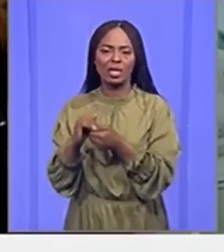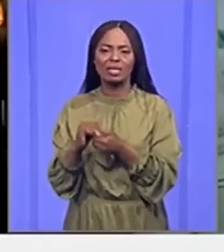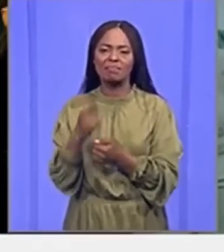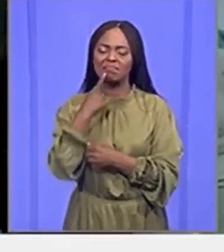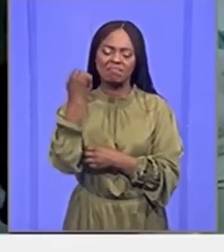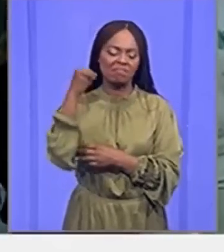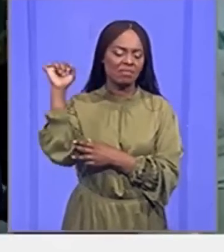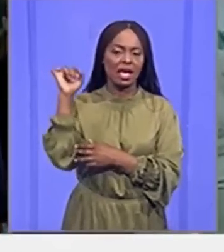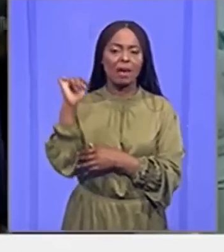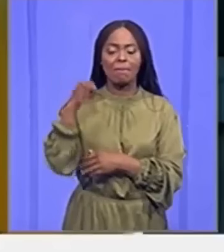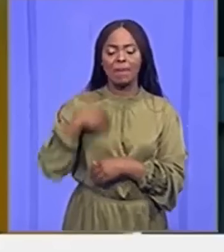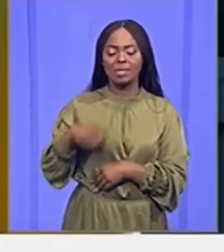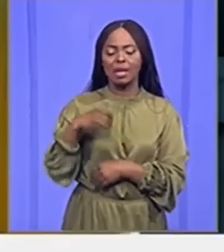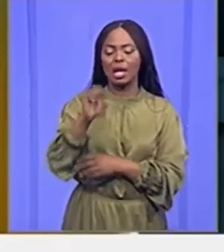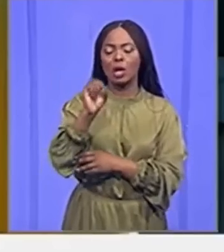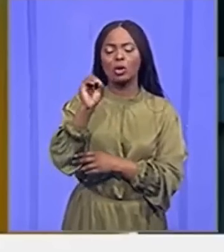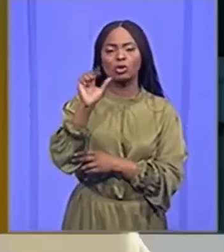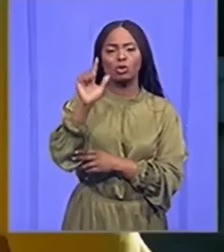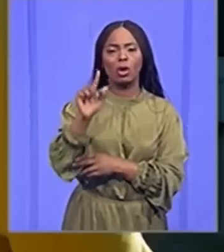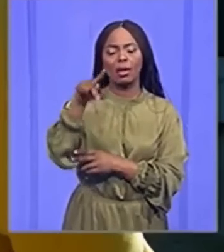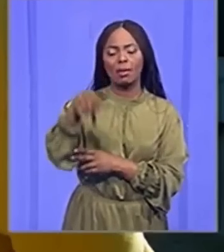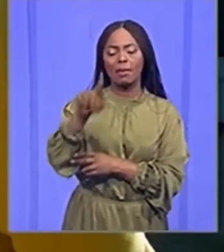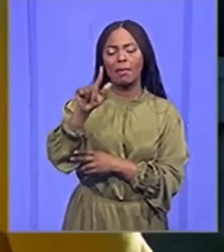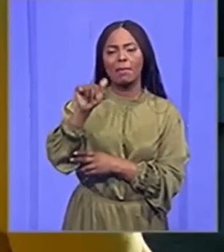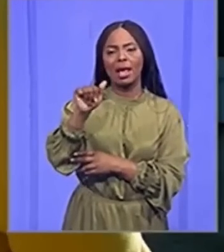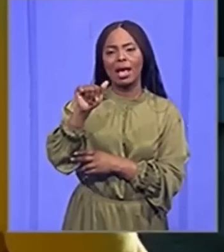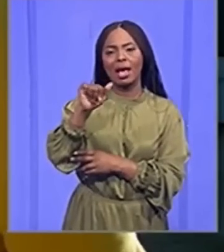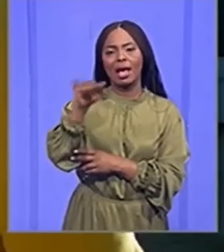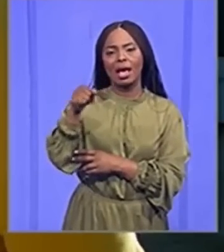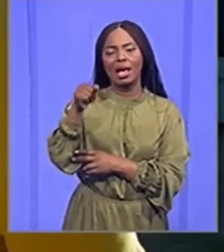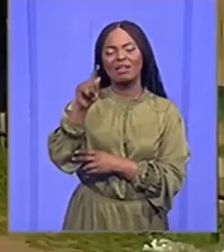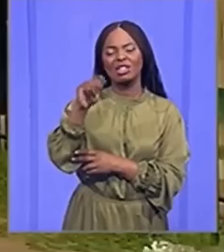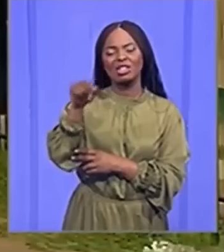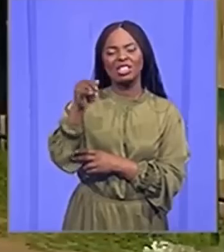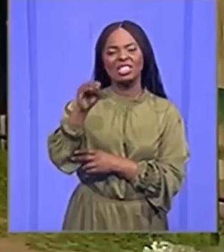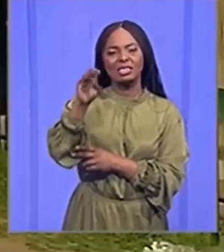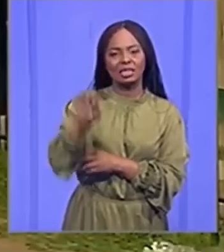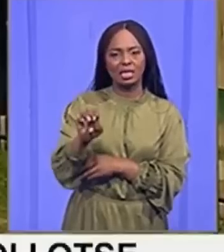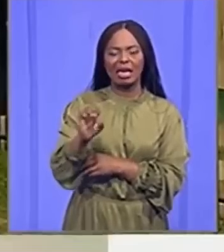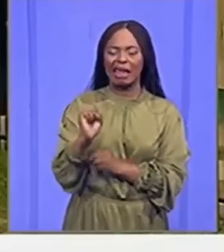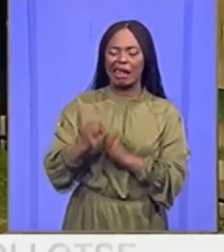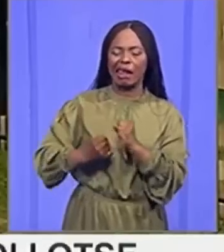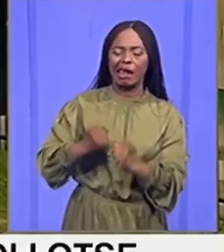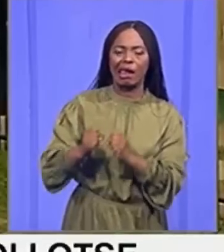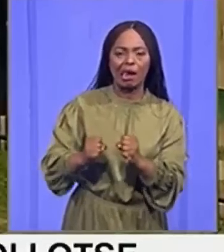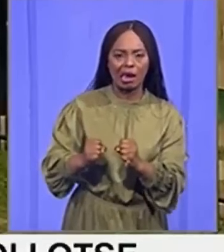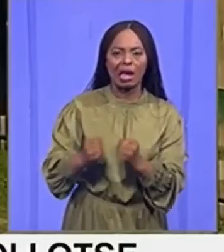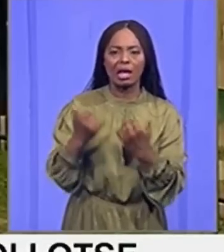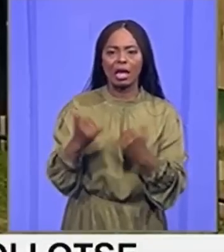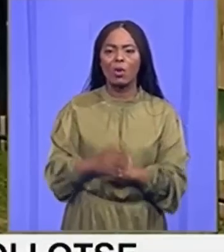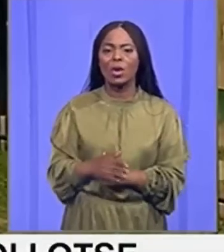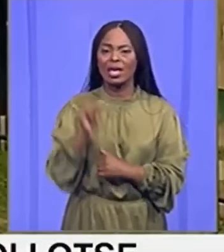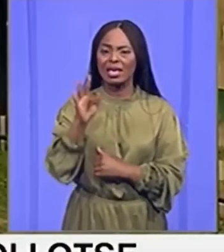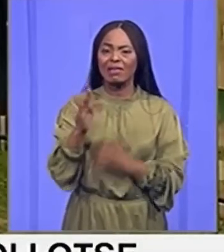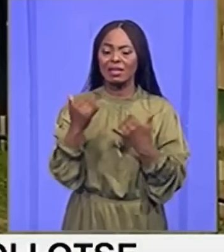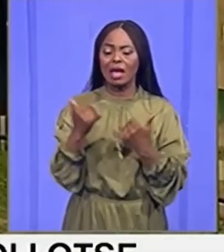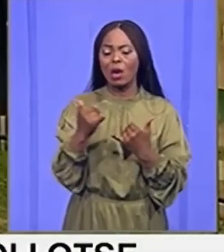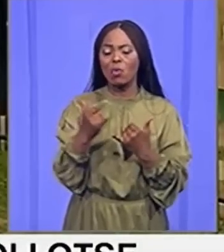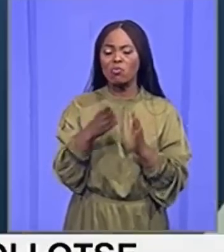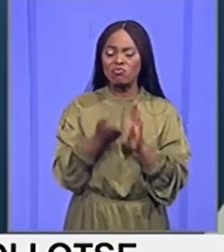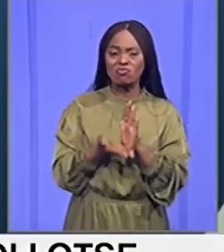wa Solplaatje. Mokgatlo o hlalosa ha dikgwebo tse seng di hula ka tlhako tsa morao di tla kwalwa mme sena se tla lebisa tahlehong